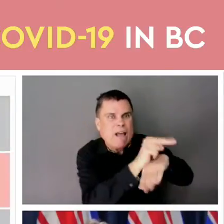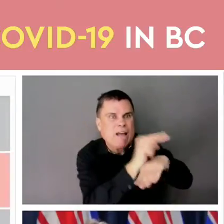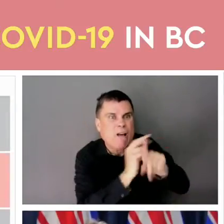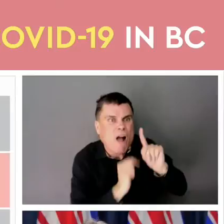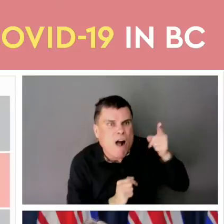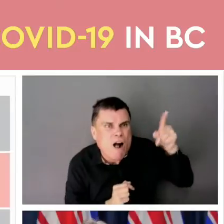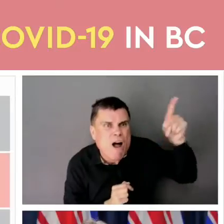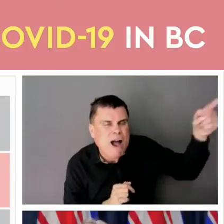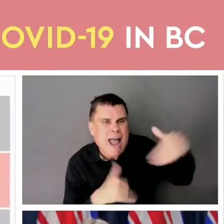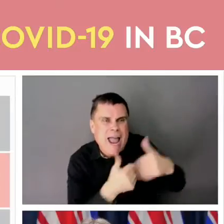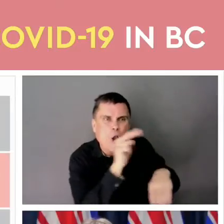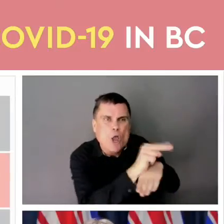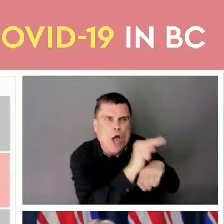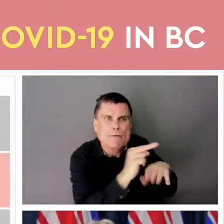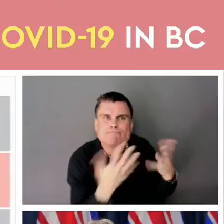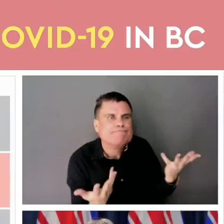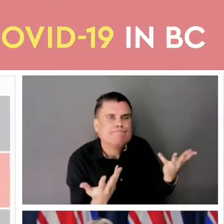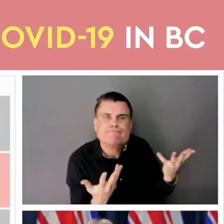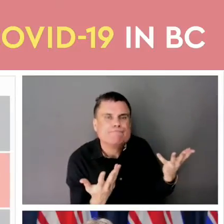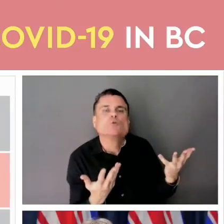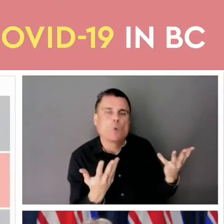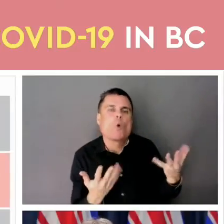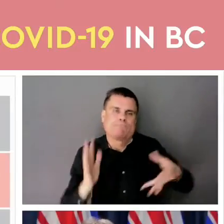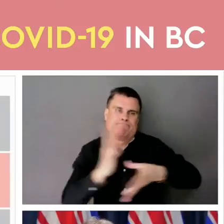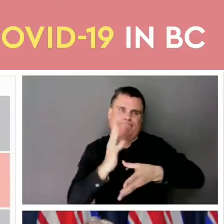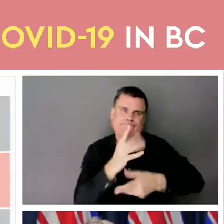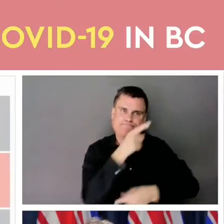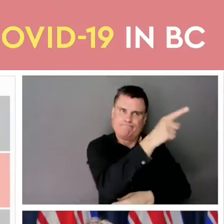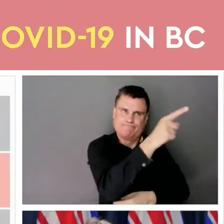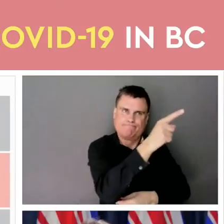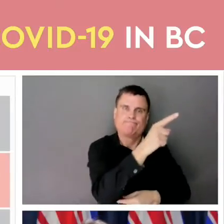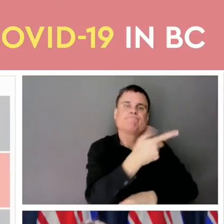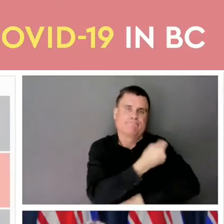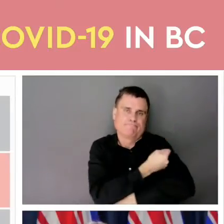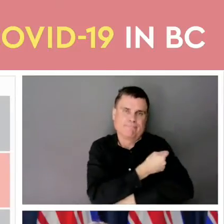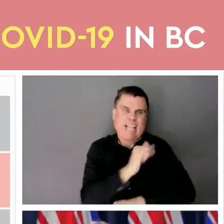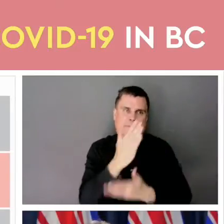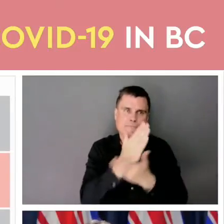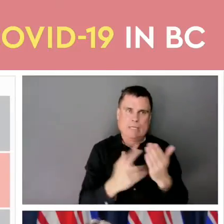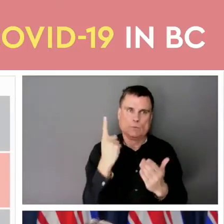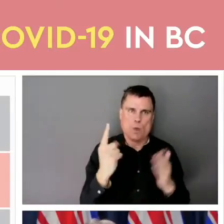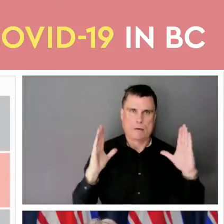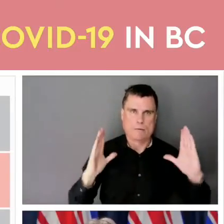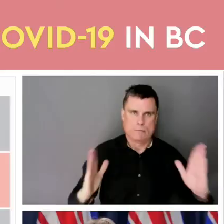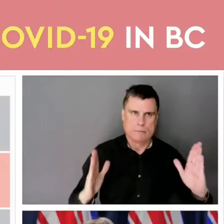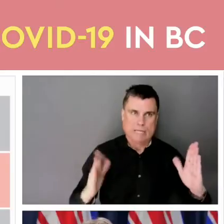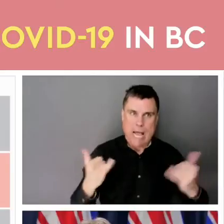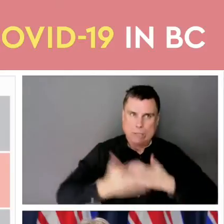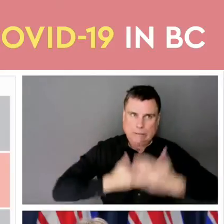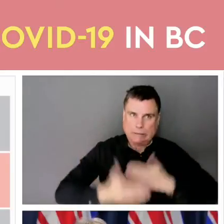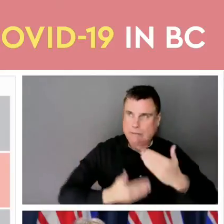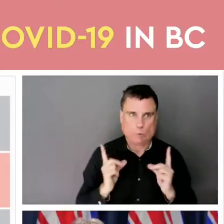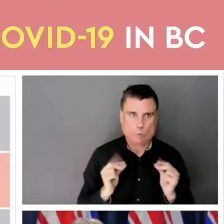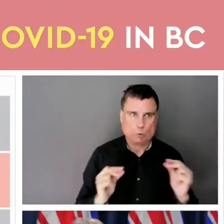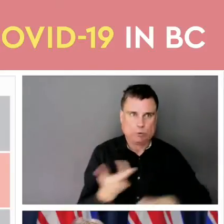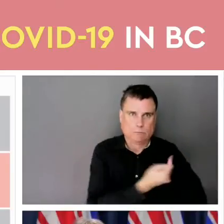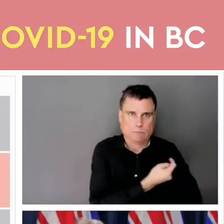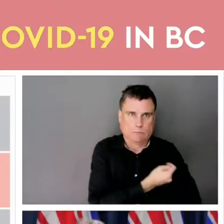So that in essence is phase one, which is still underway. And our hope is that vaccine